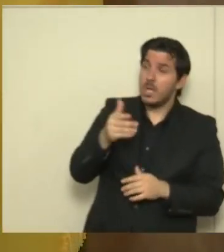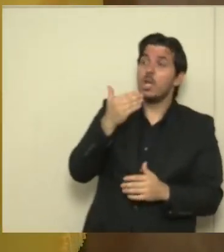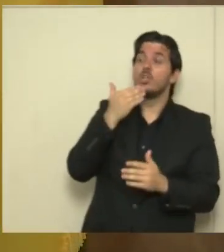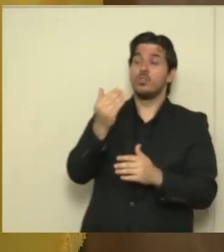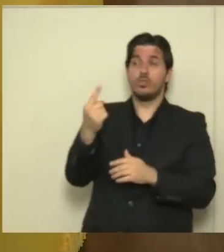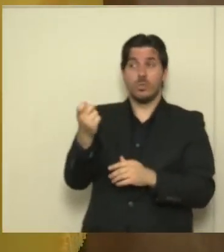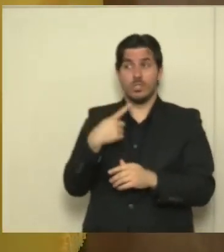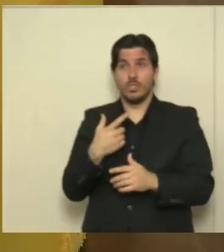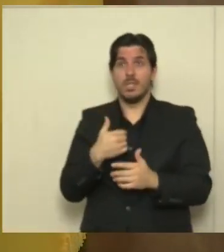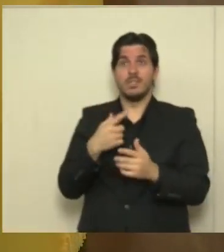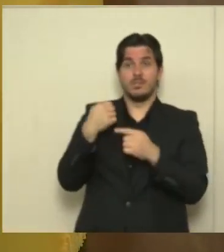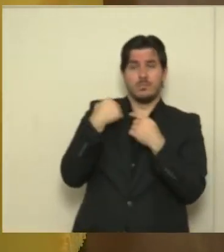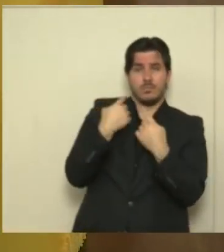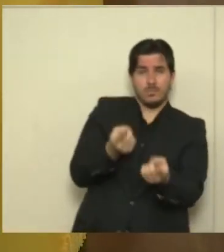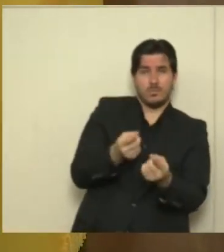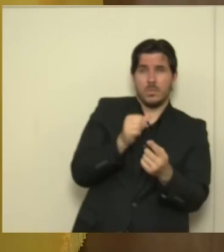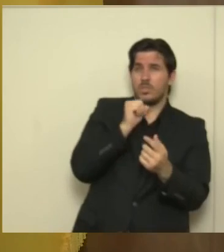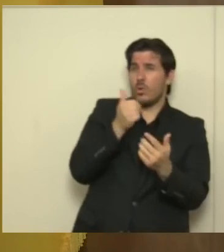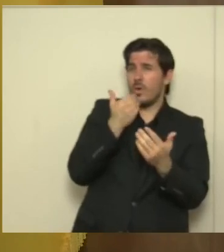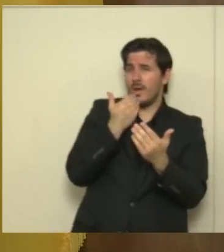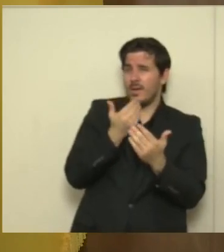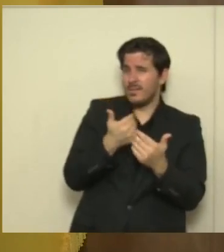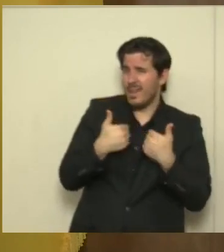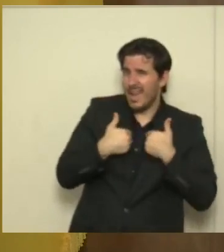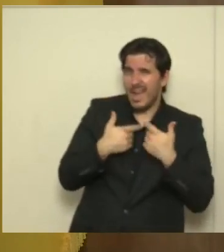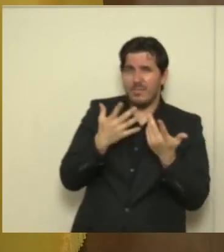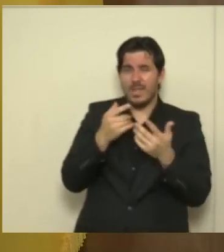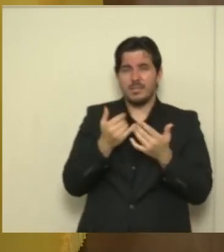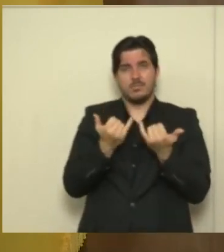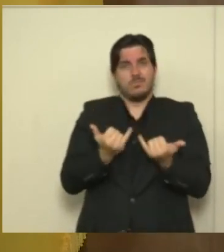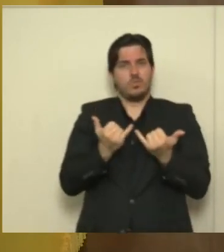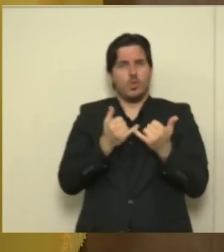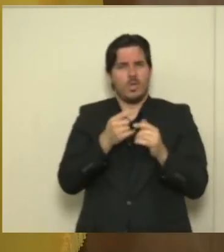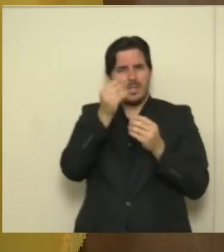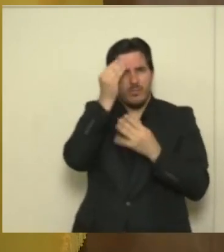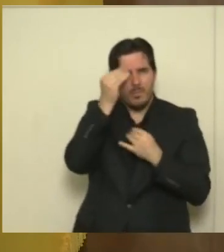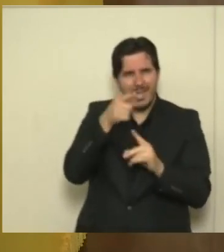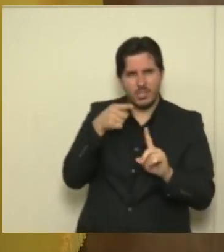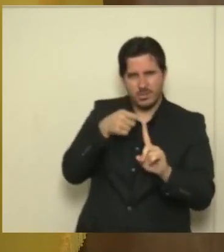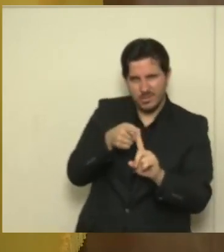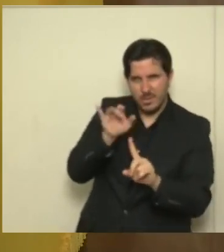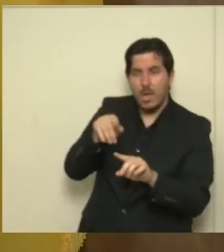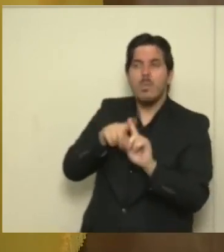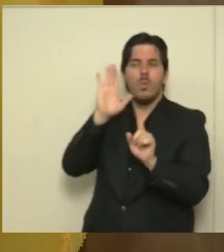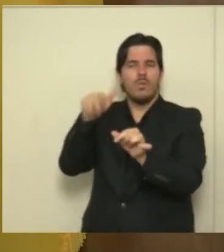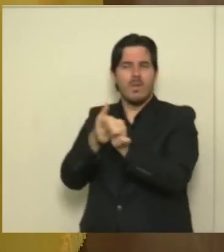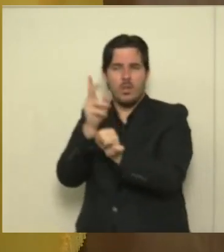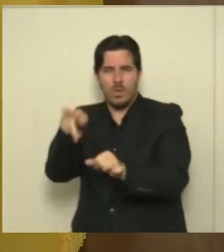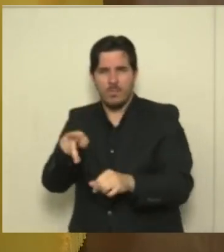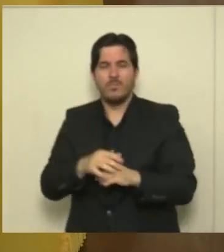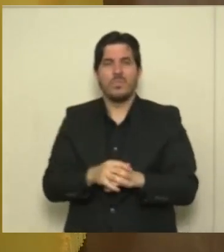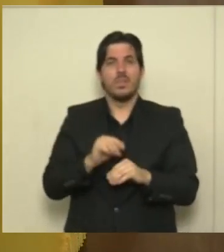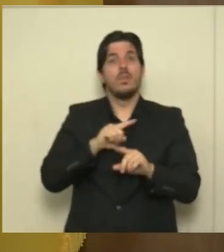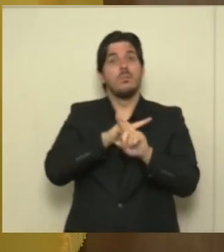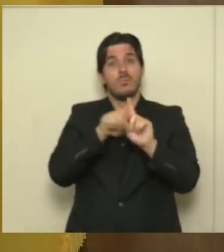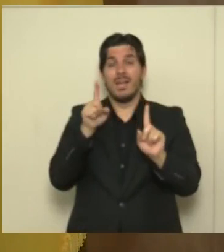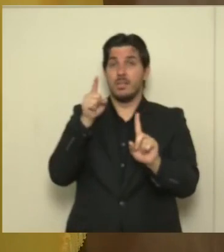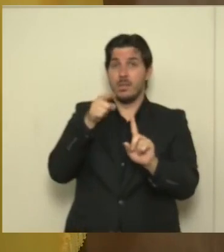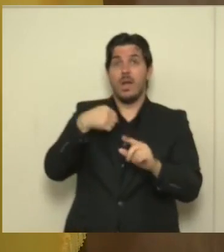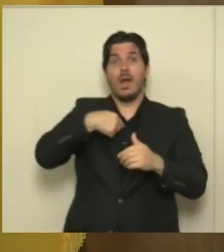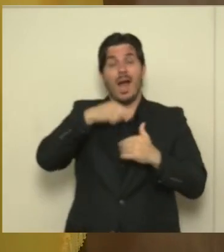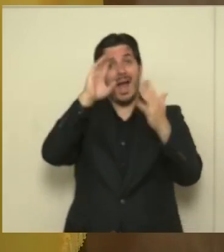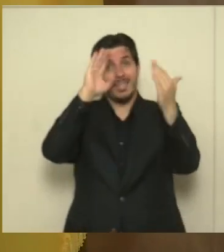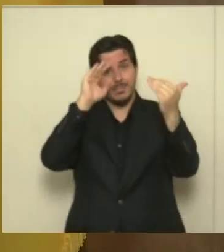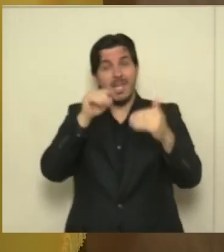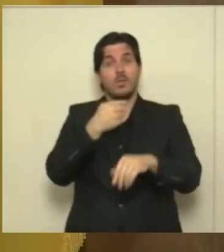might have to follow up with you. But basically, two things. One, I expect our hospitals and hospitals around the country to